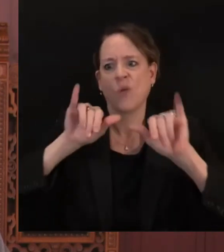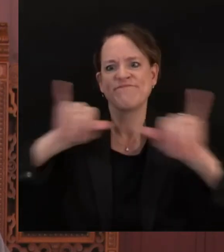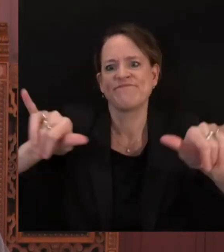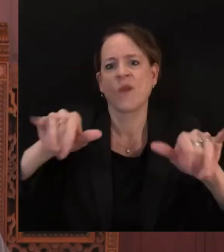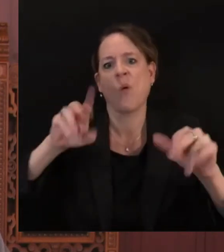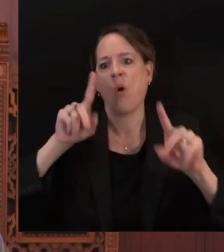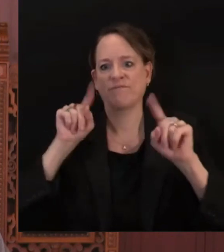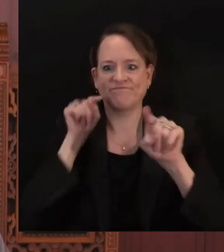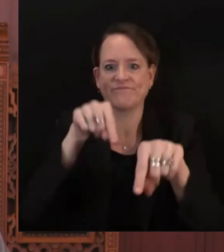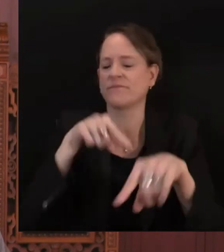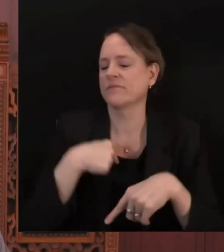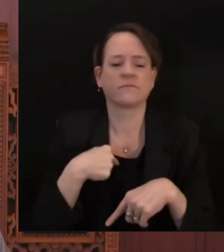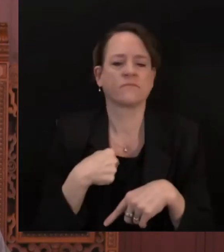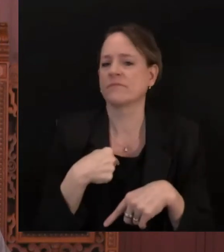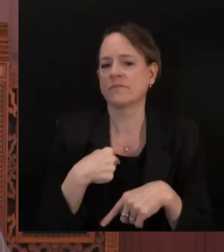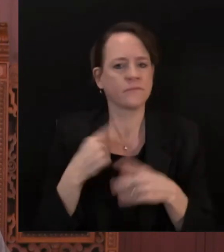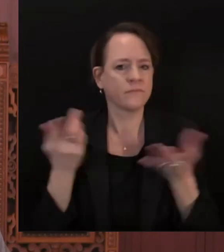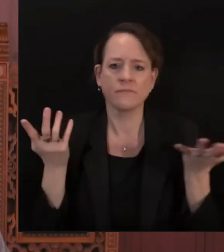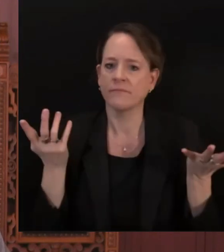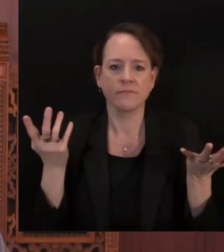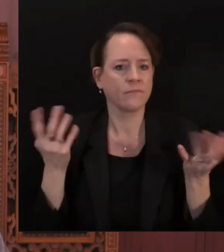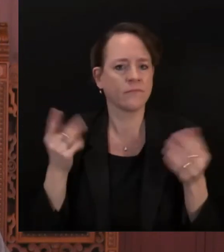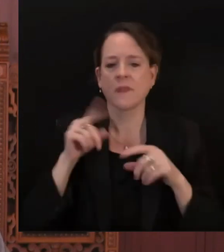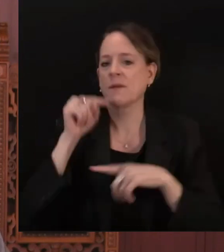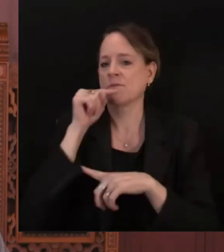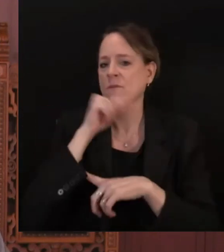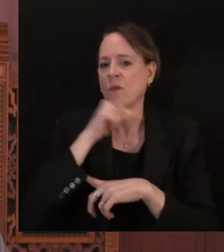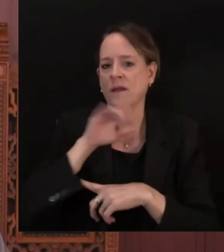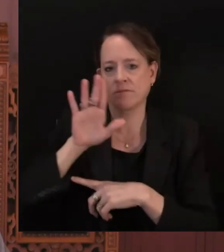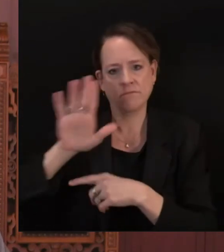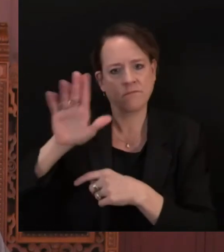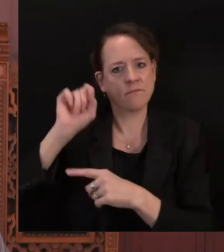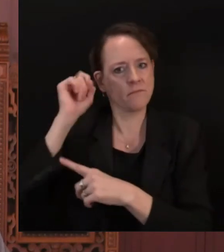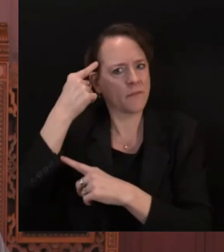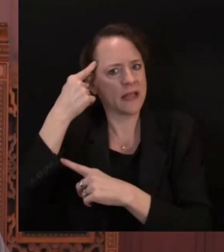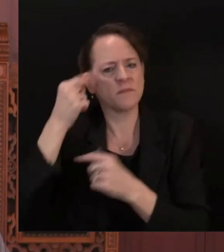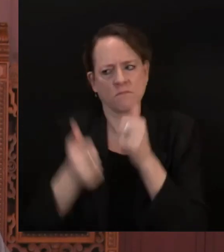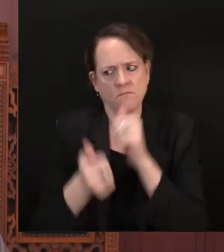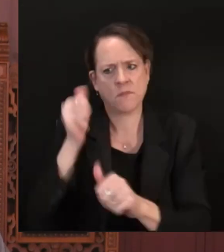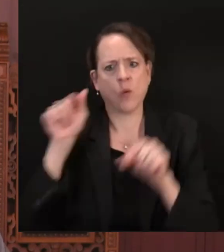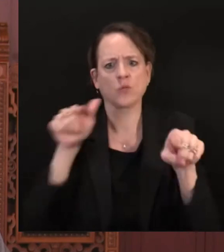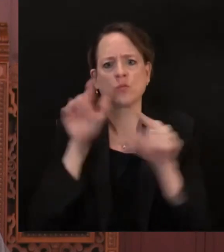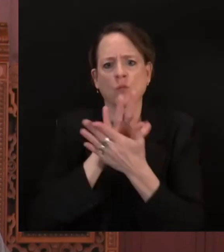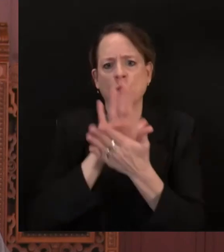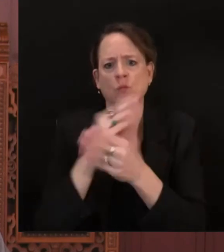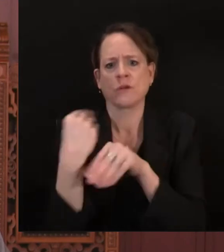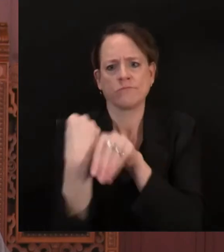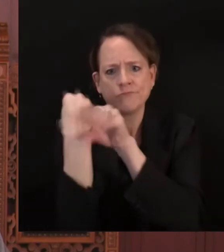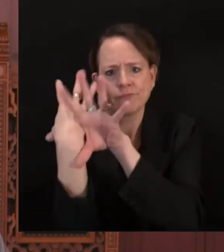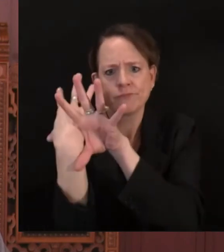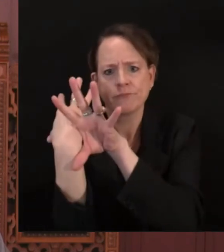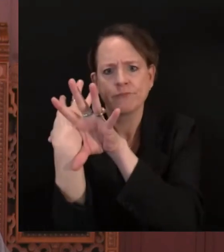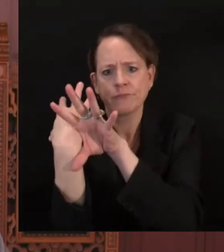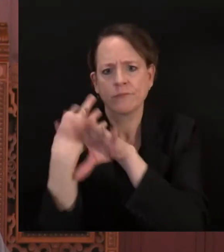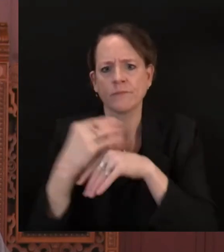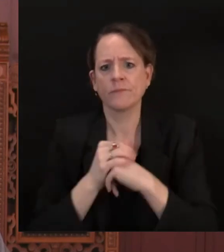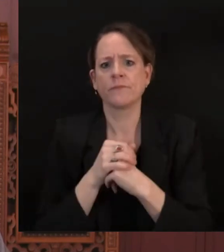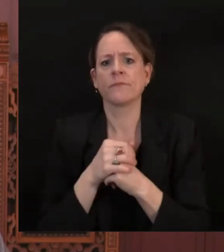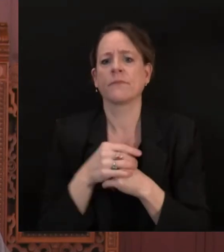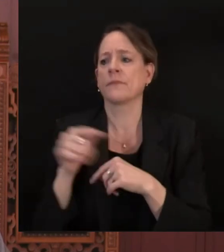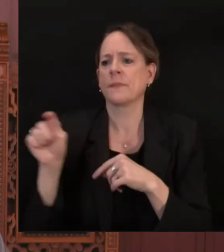that may be virtual. So I think those discussions are already happening, and they